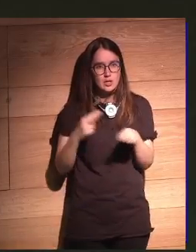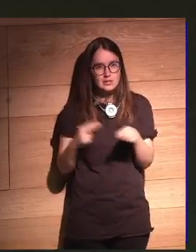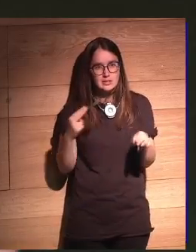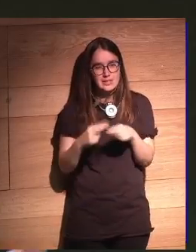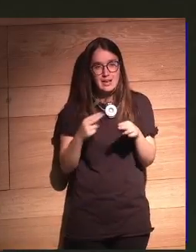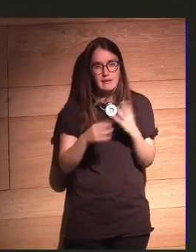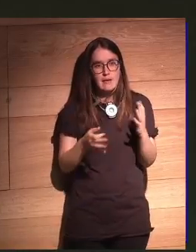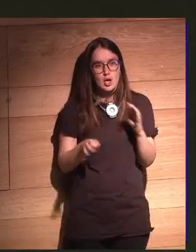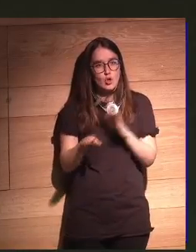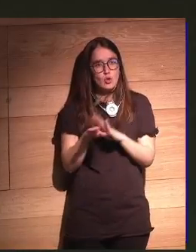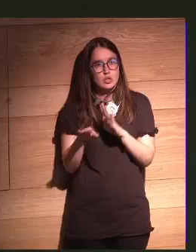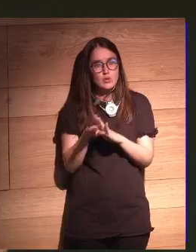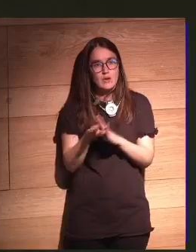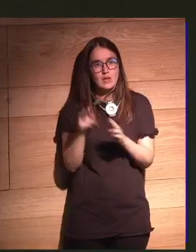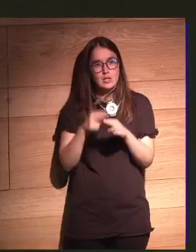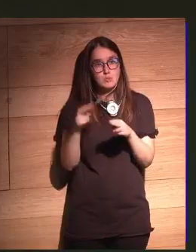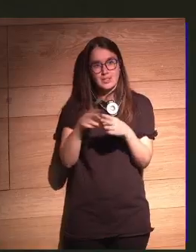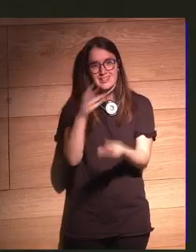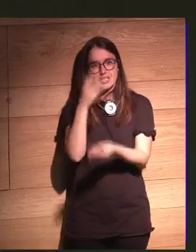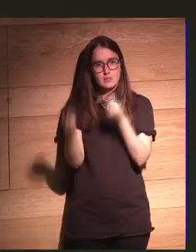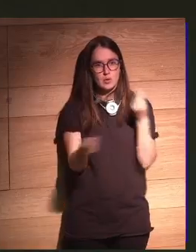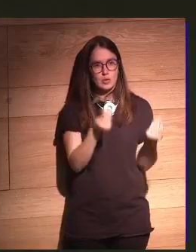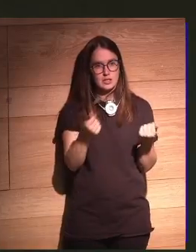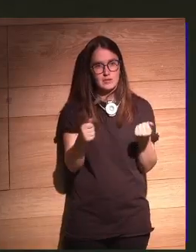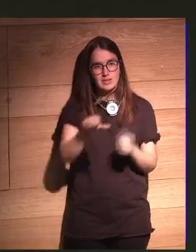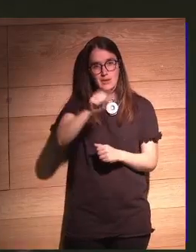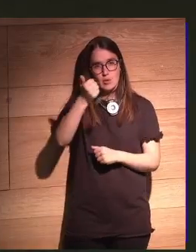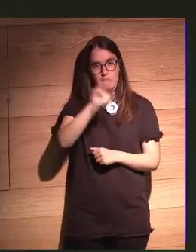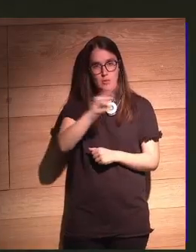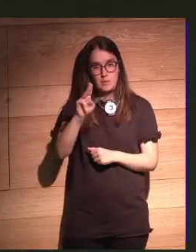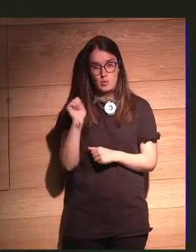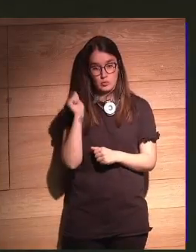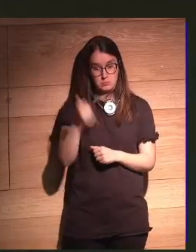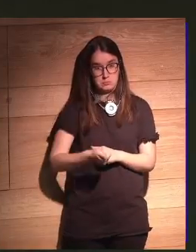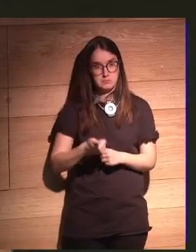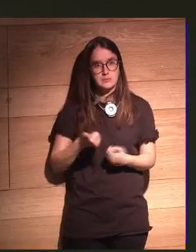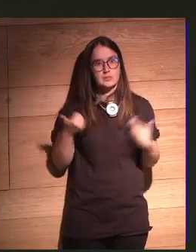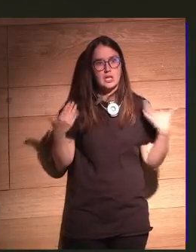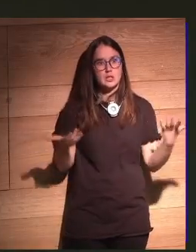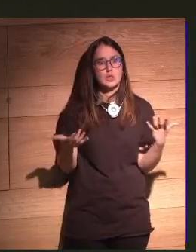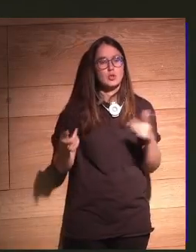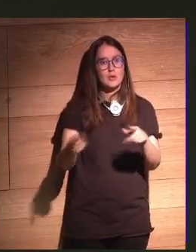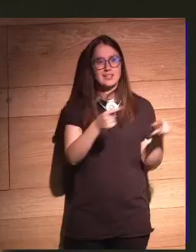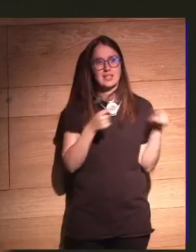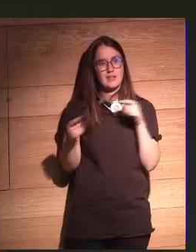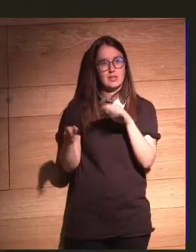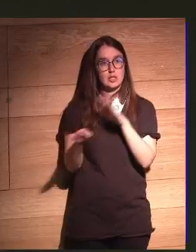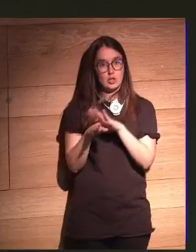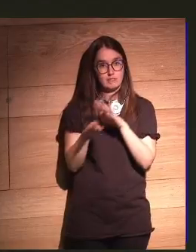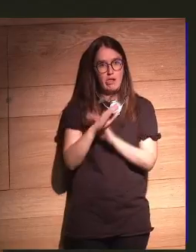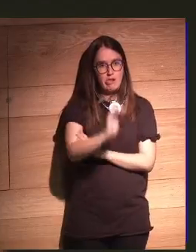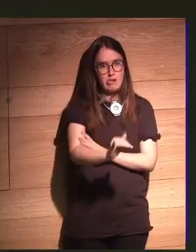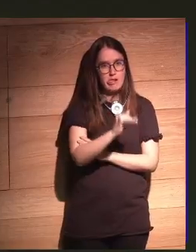was totally insufficient, and somehow it would continue speculation policies that the Popular Party had approved